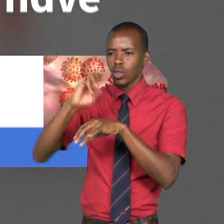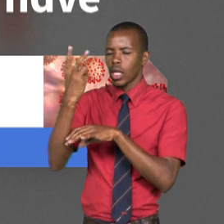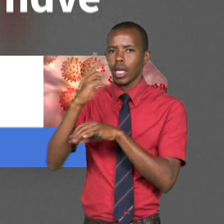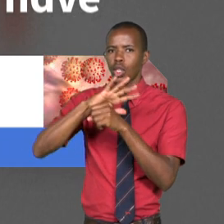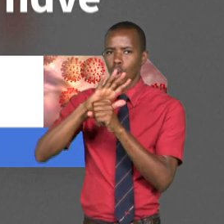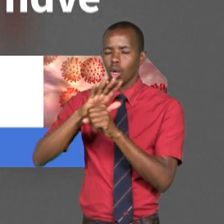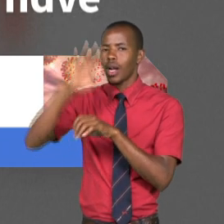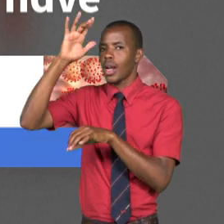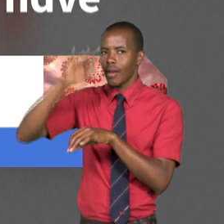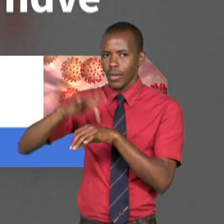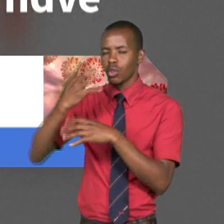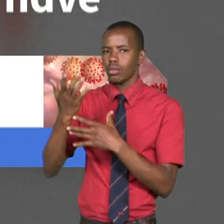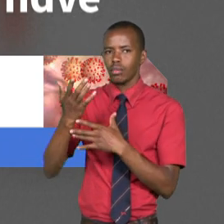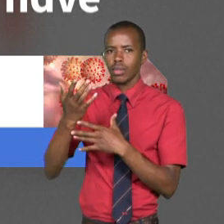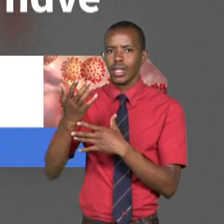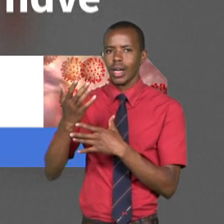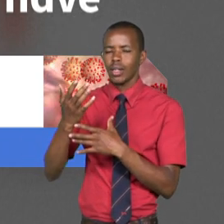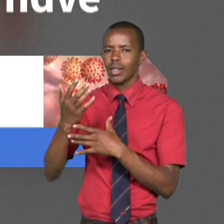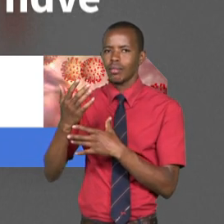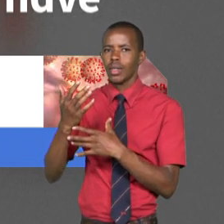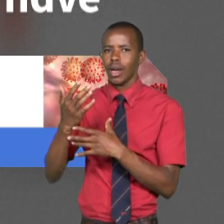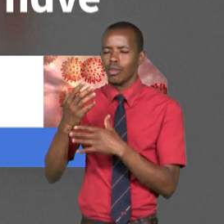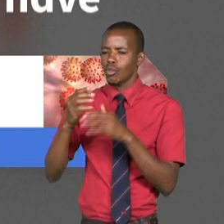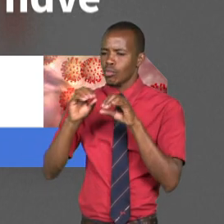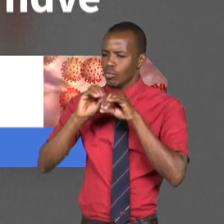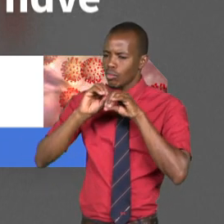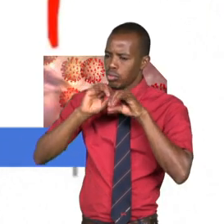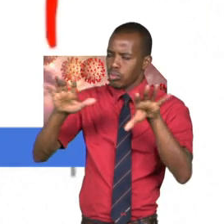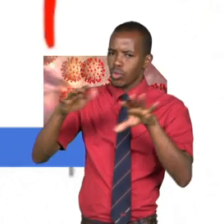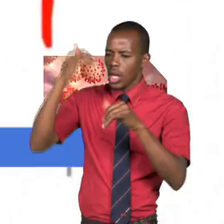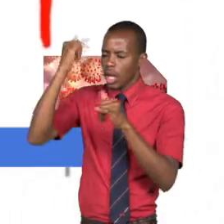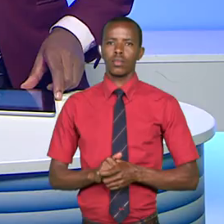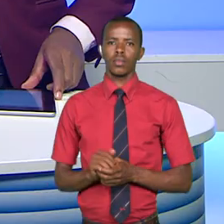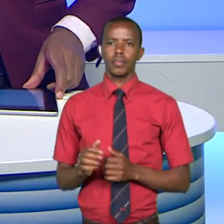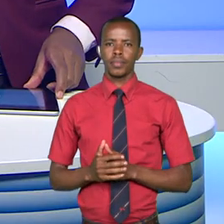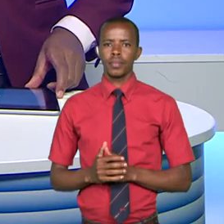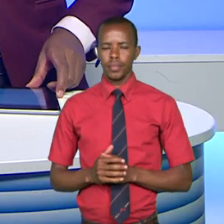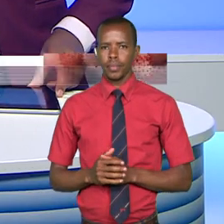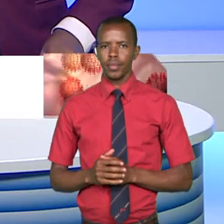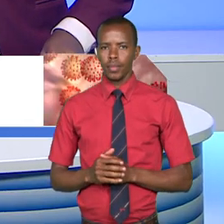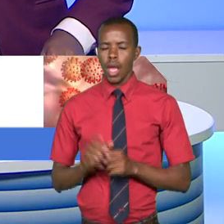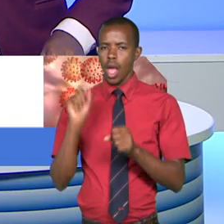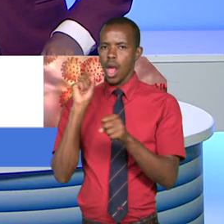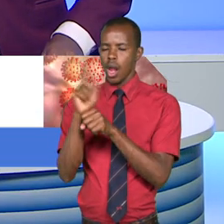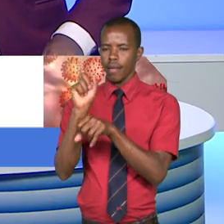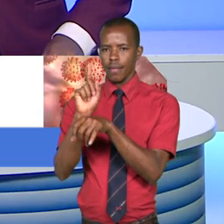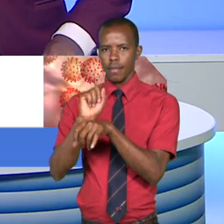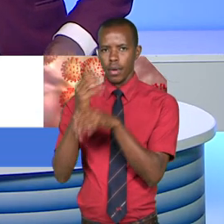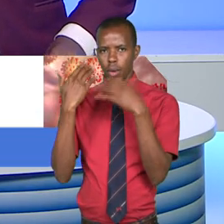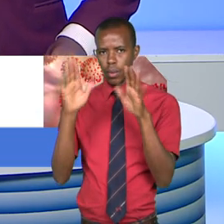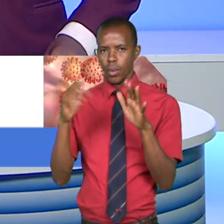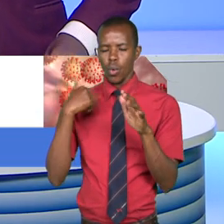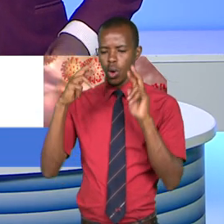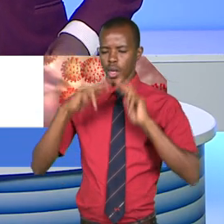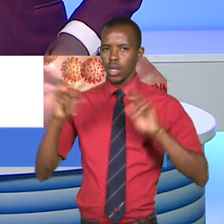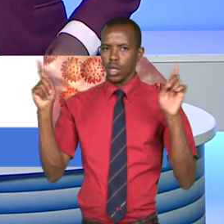in infections that remained stuck at a high level through the end of 2020. 11 minutes past the hour, we're headed for a